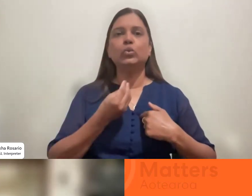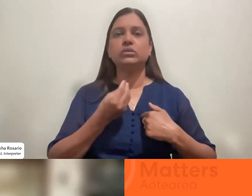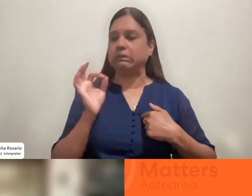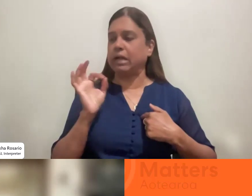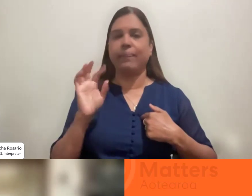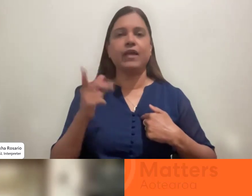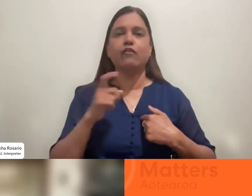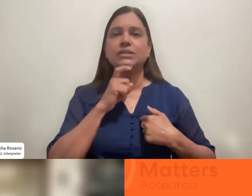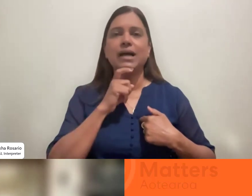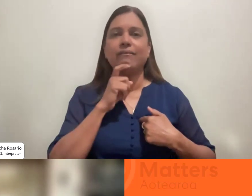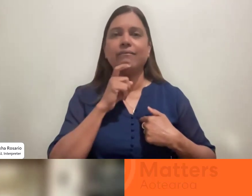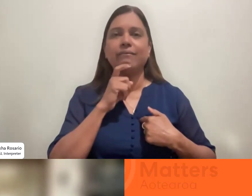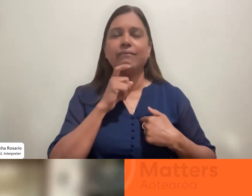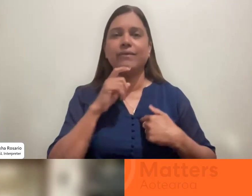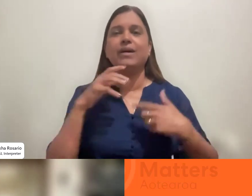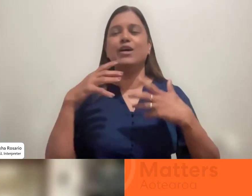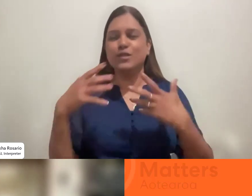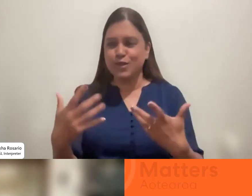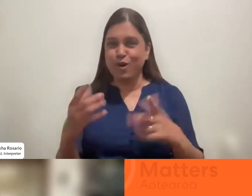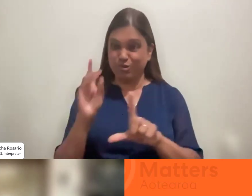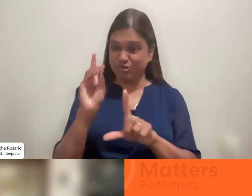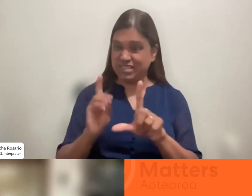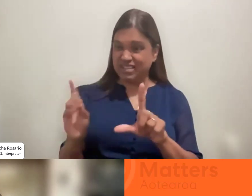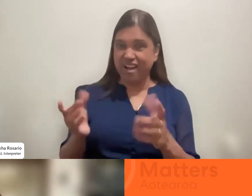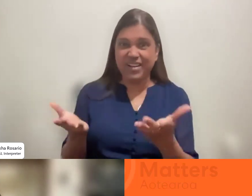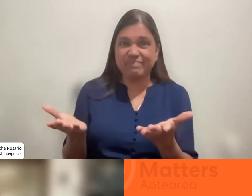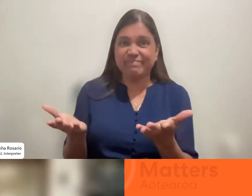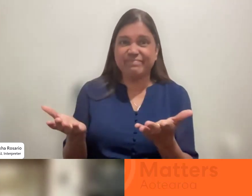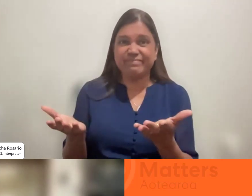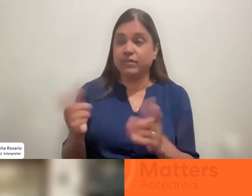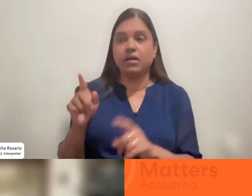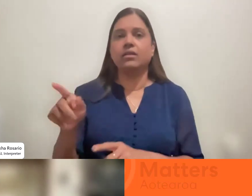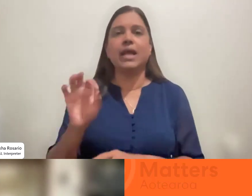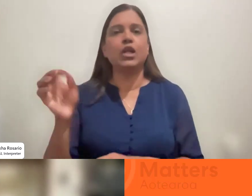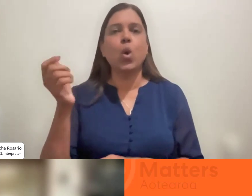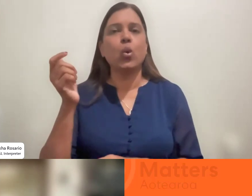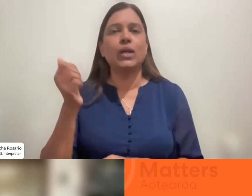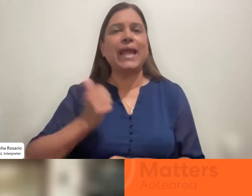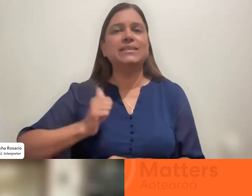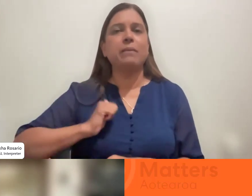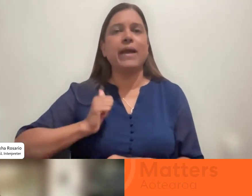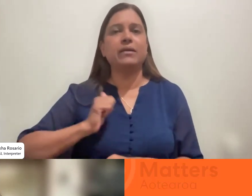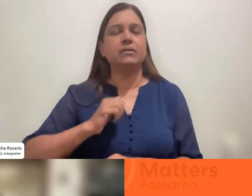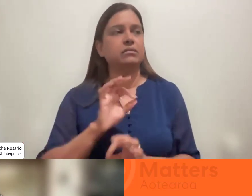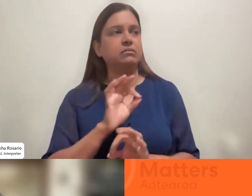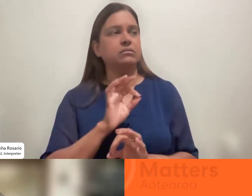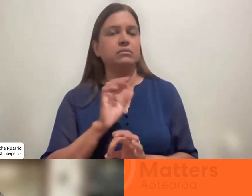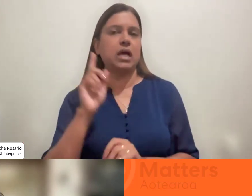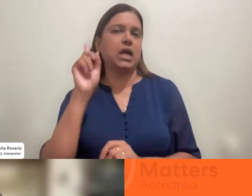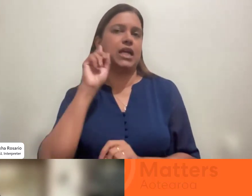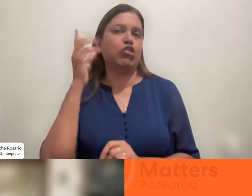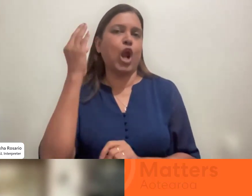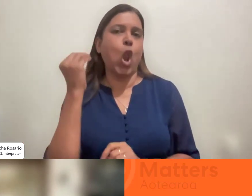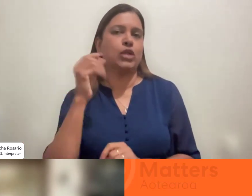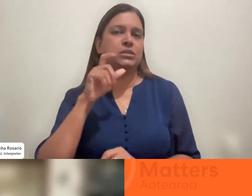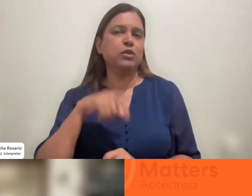design that they don't expect to have a staff member with any hearing deficit. So that's a couple